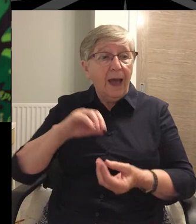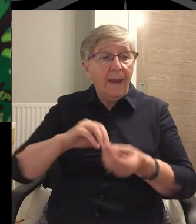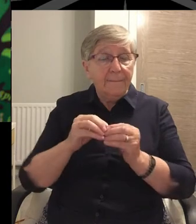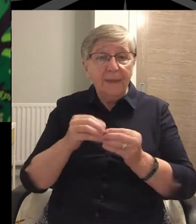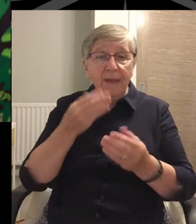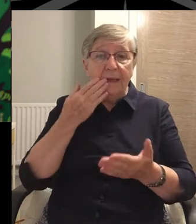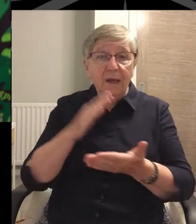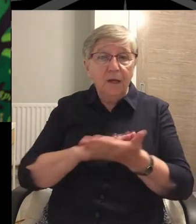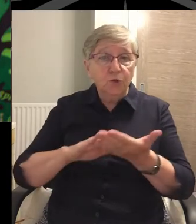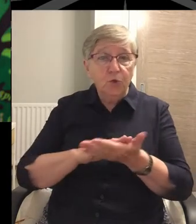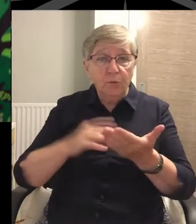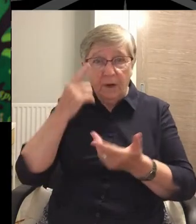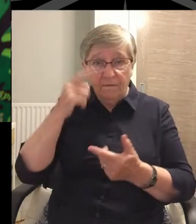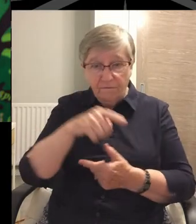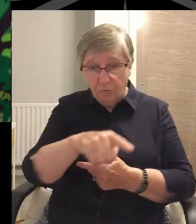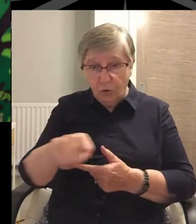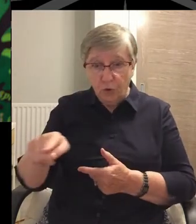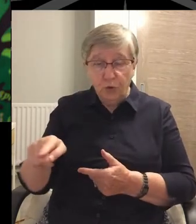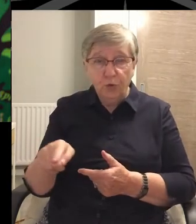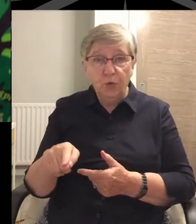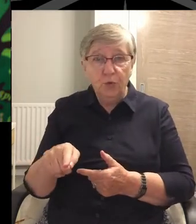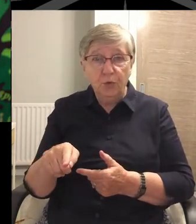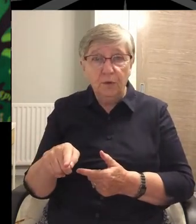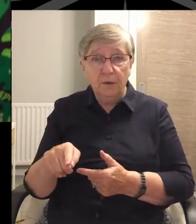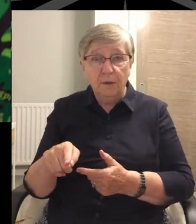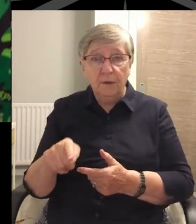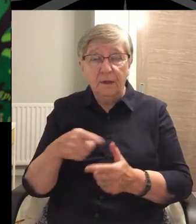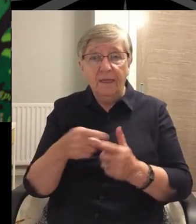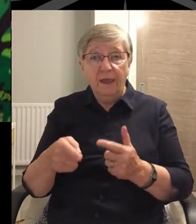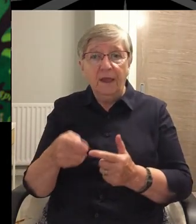Then when I make atonement for you all,